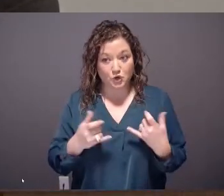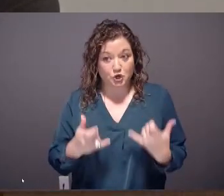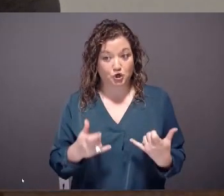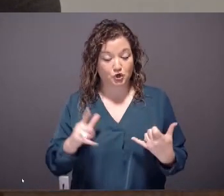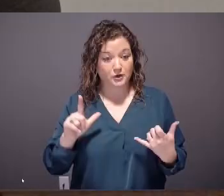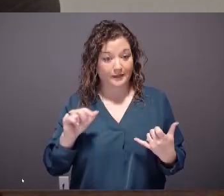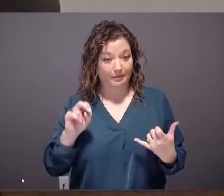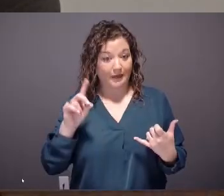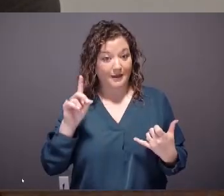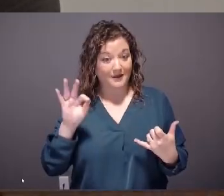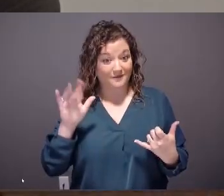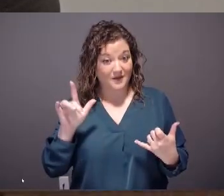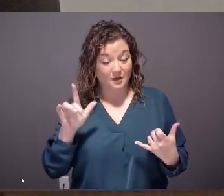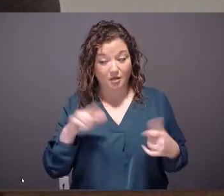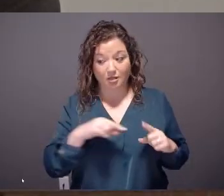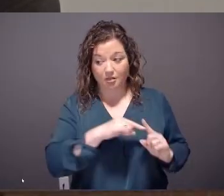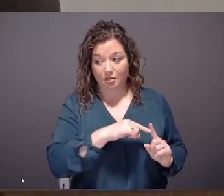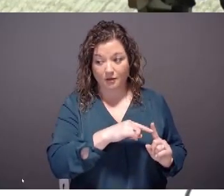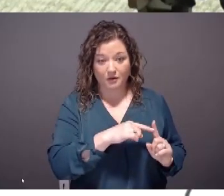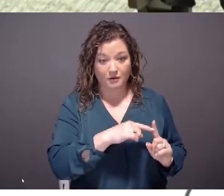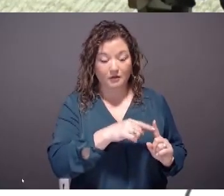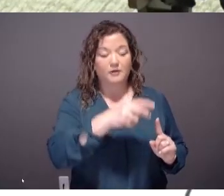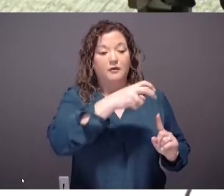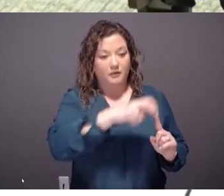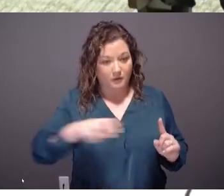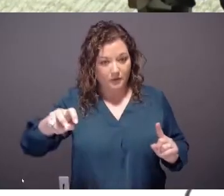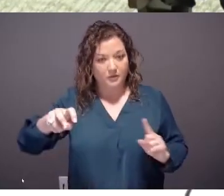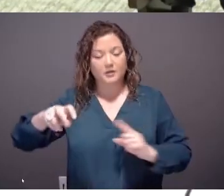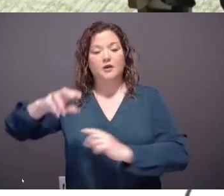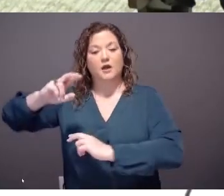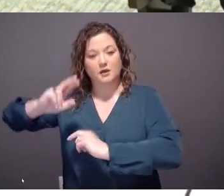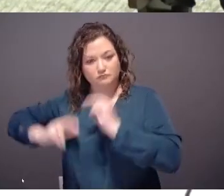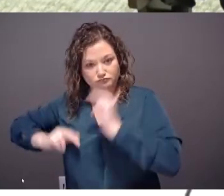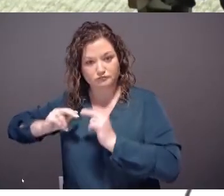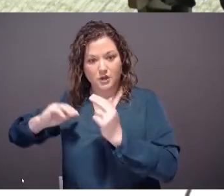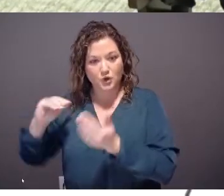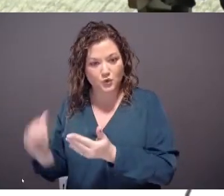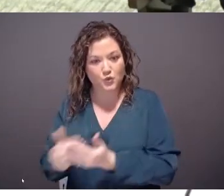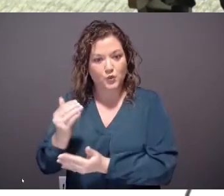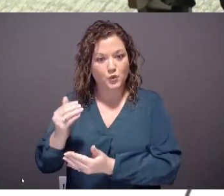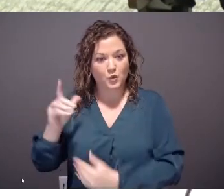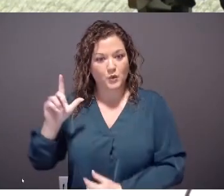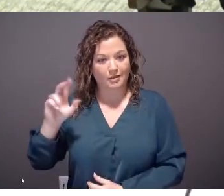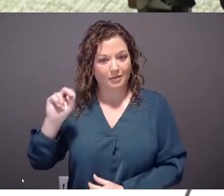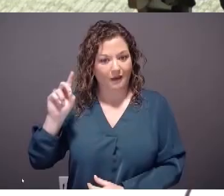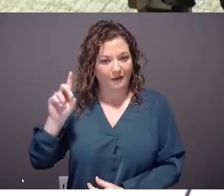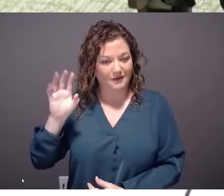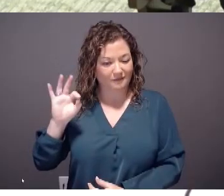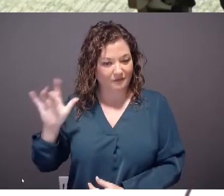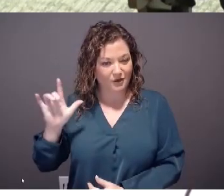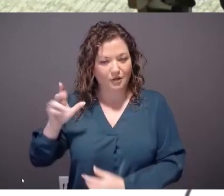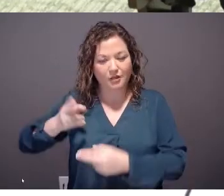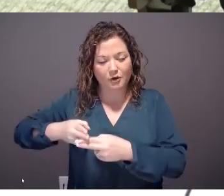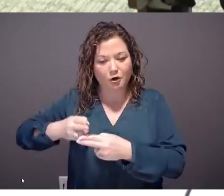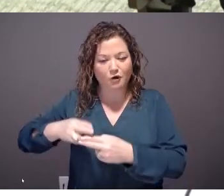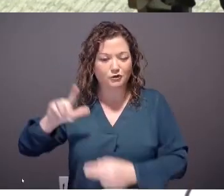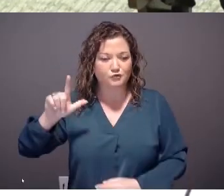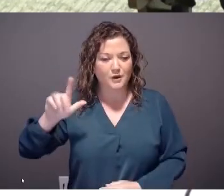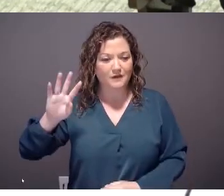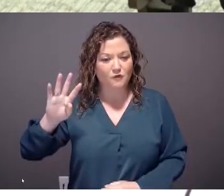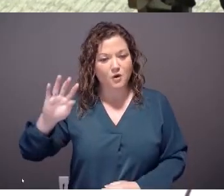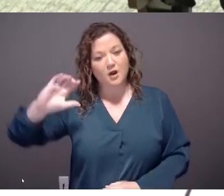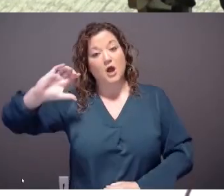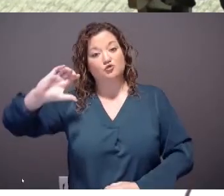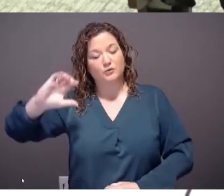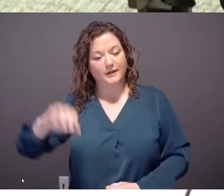948A, and constructing a new landfill site, what we're calling 2400, as well as a transfer